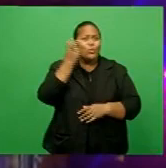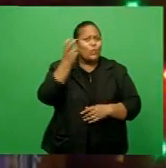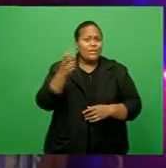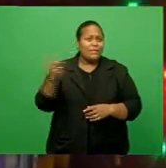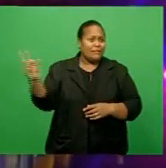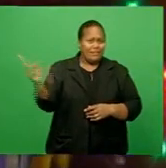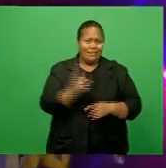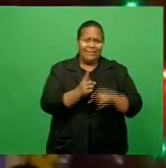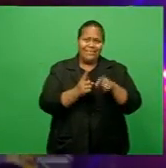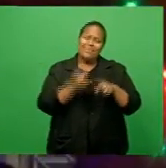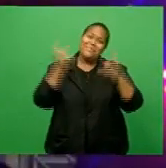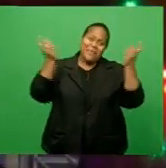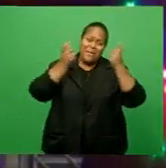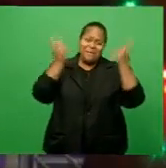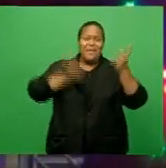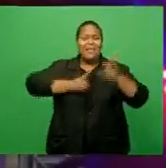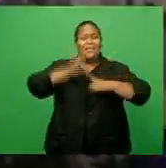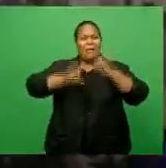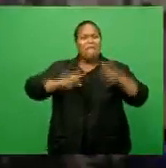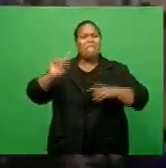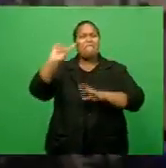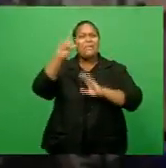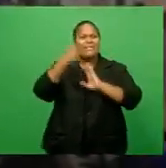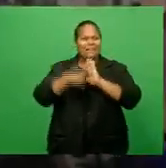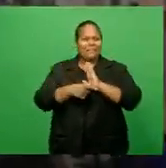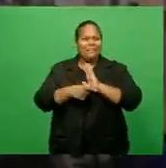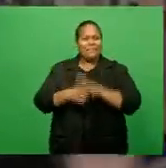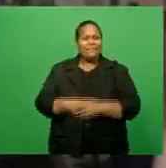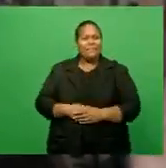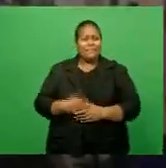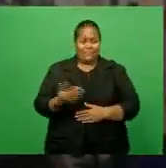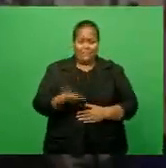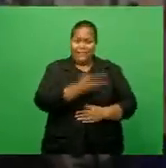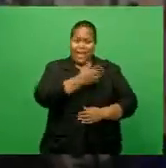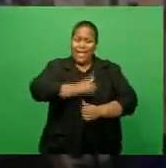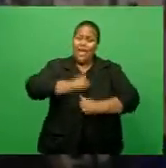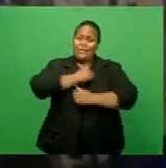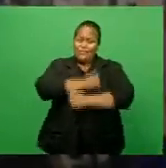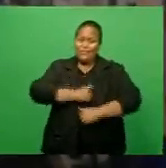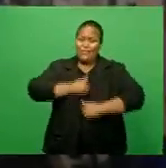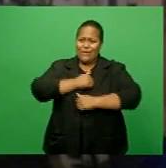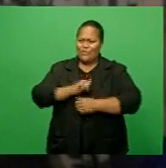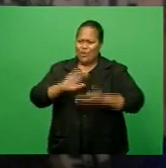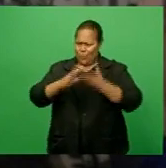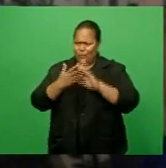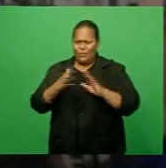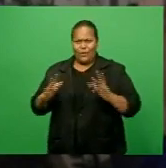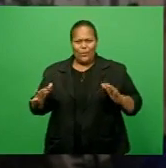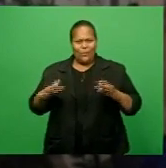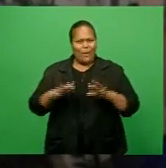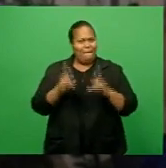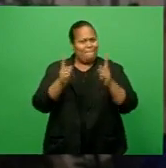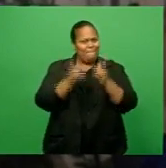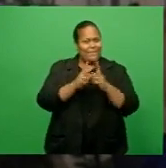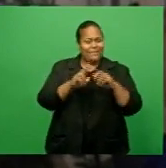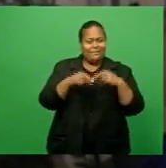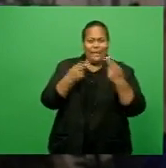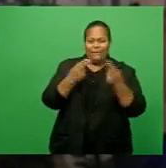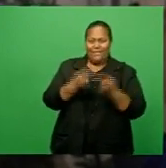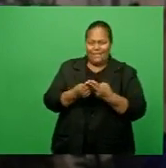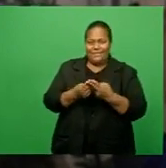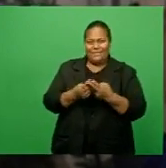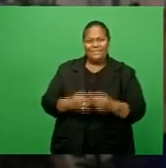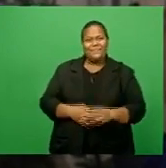who celebrated Diwali for the first time. I really enjoy having all of the community together and getting to meet the families,